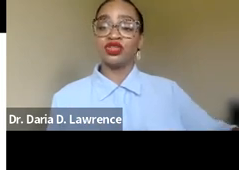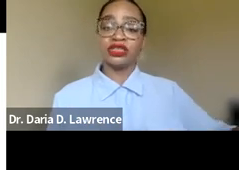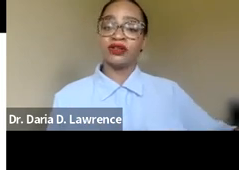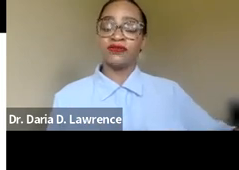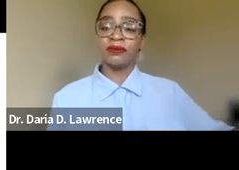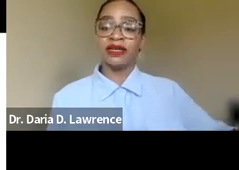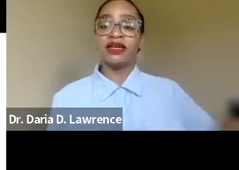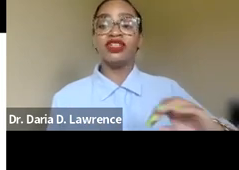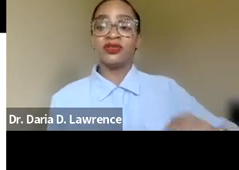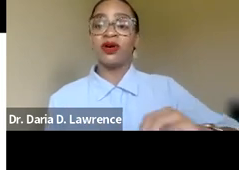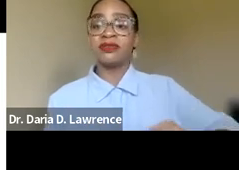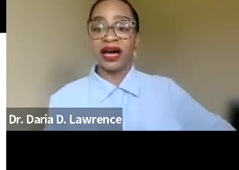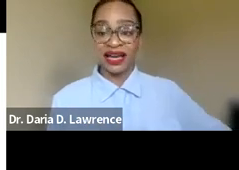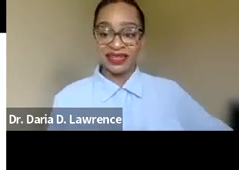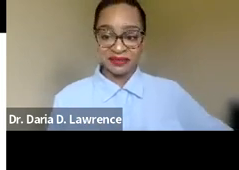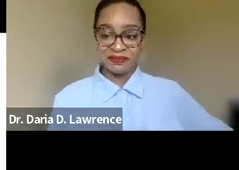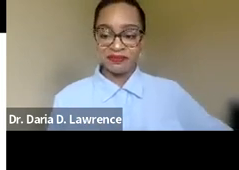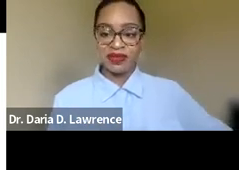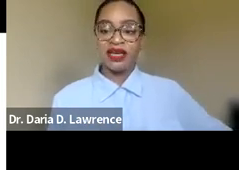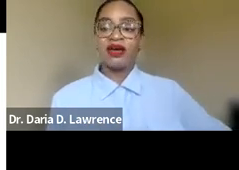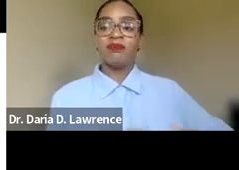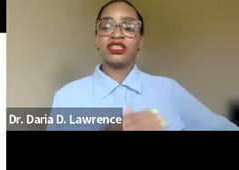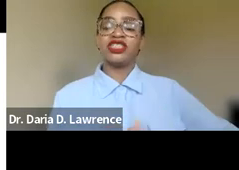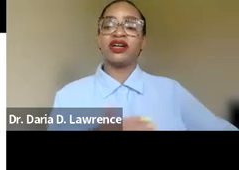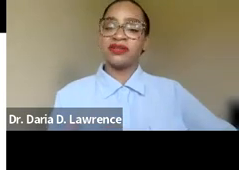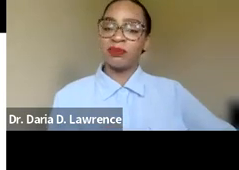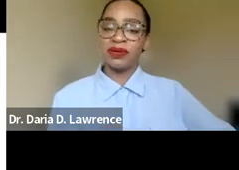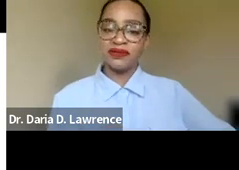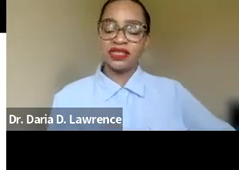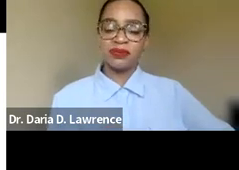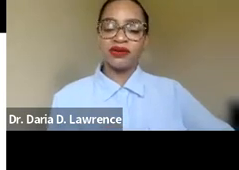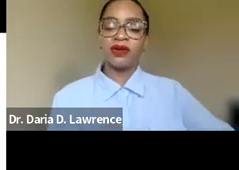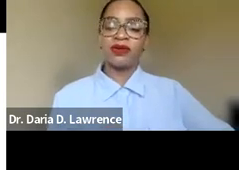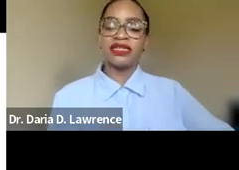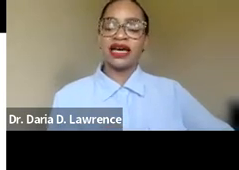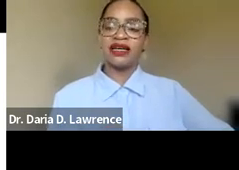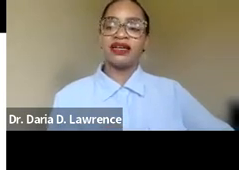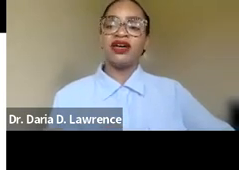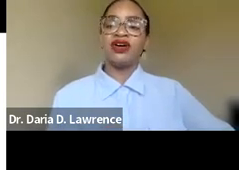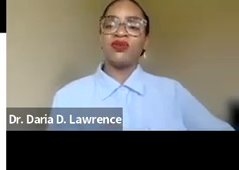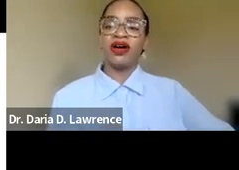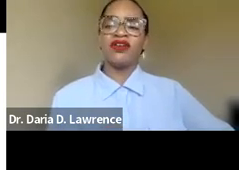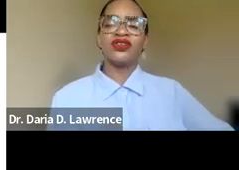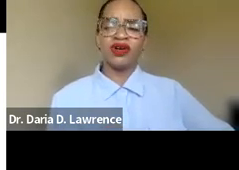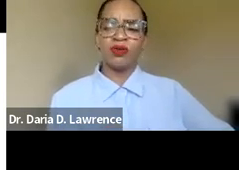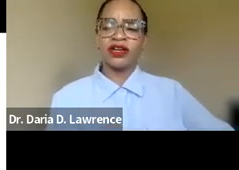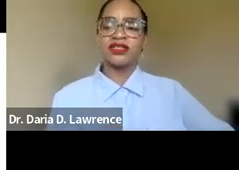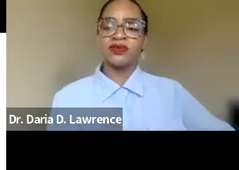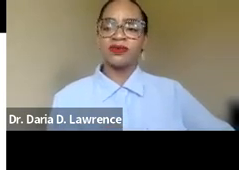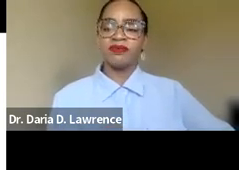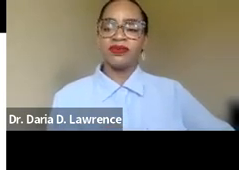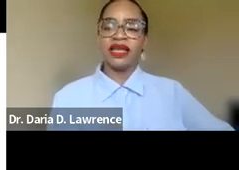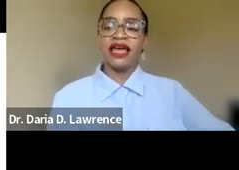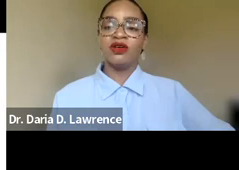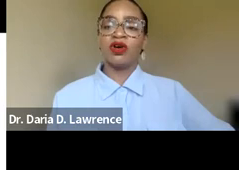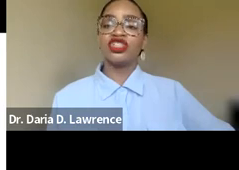other children in her family, she was behind them. But she also had a poverty component where we decided we'll have her do her homework at